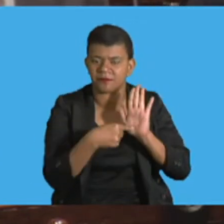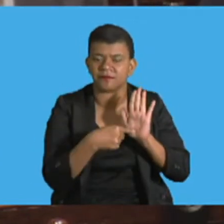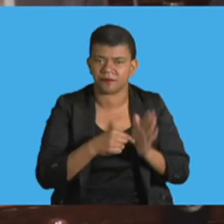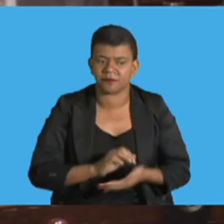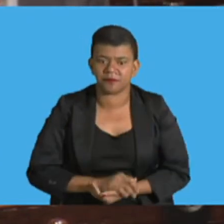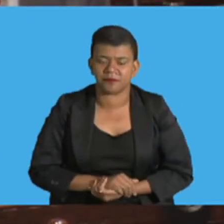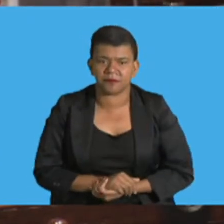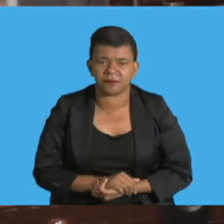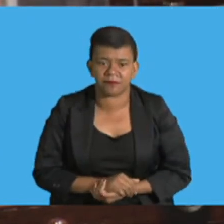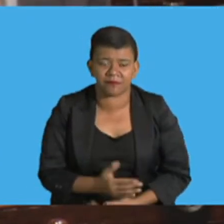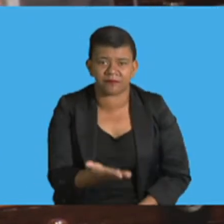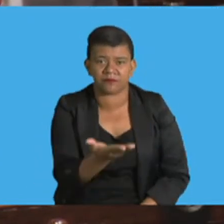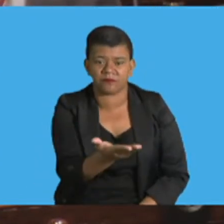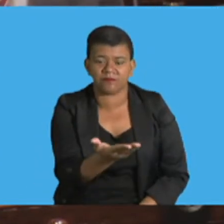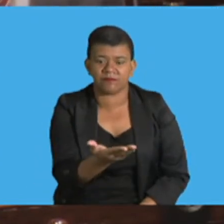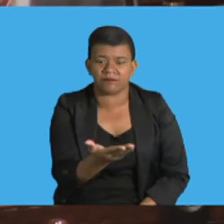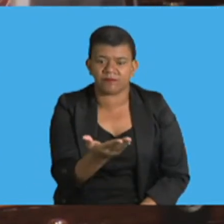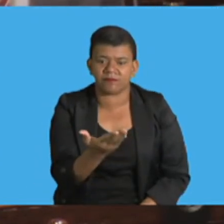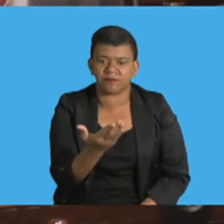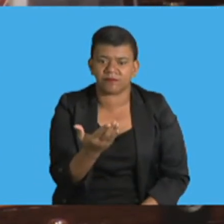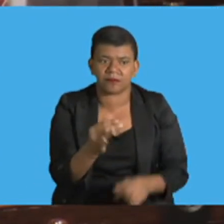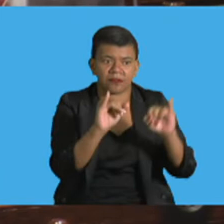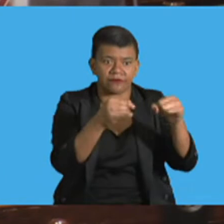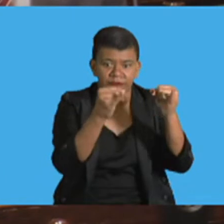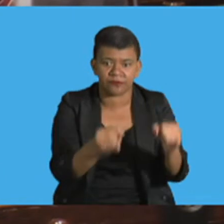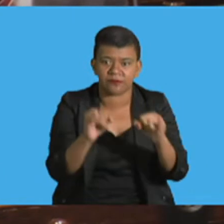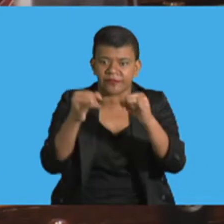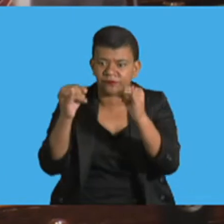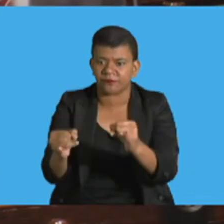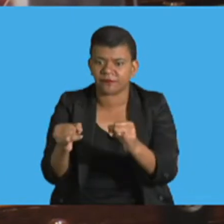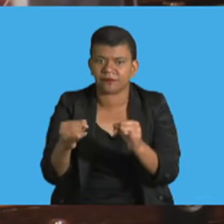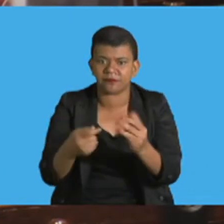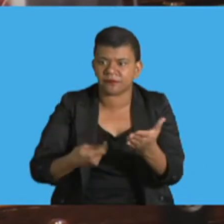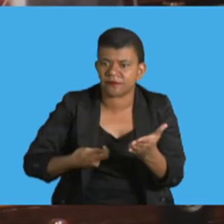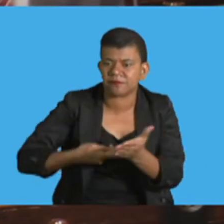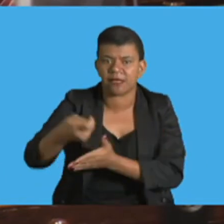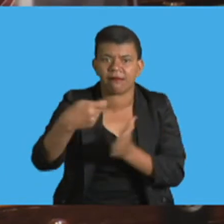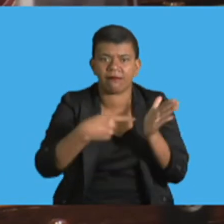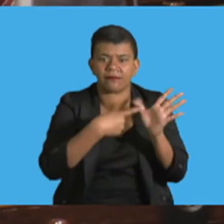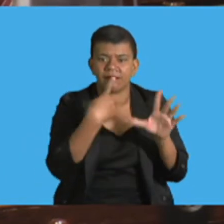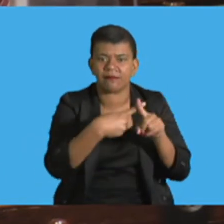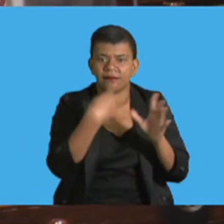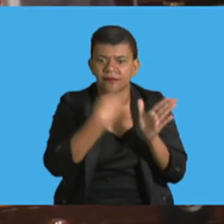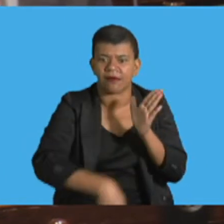is now getting individual taxpayer information. Individual taxpayer information is actually quite,